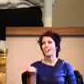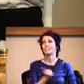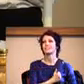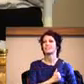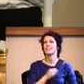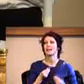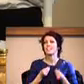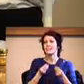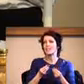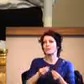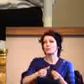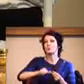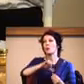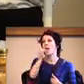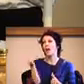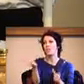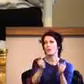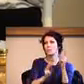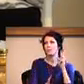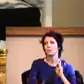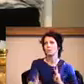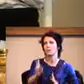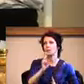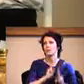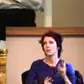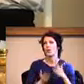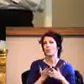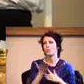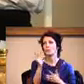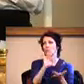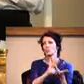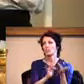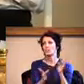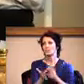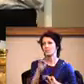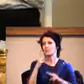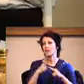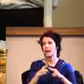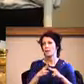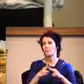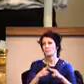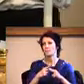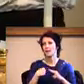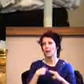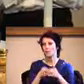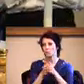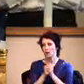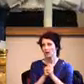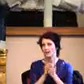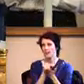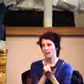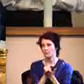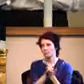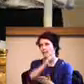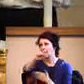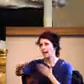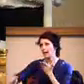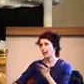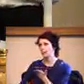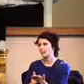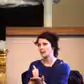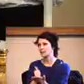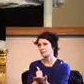to others in Jesus name I pray amen amen